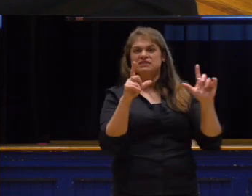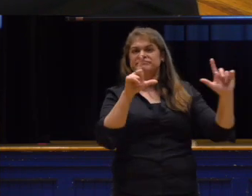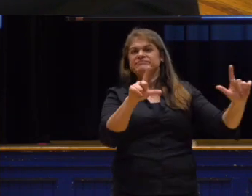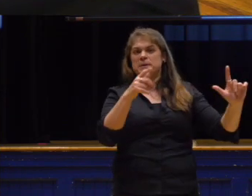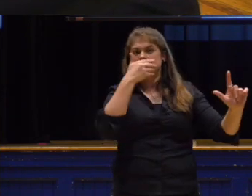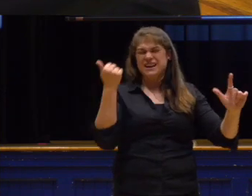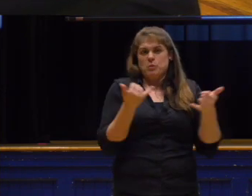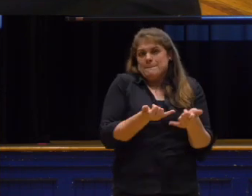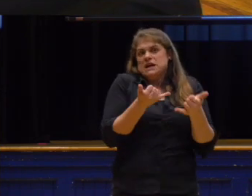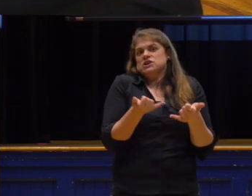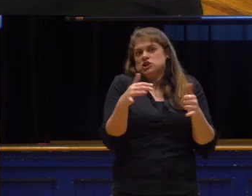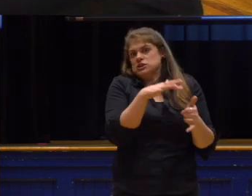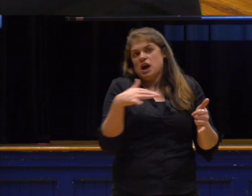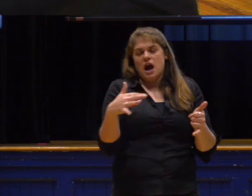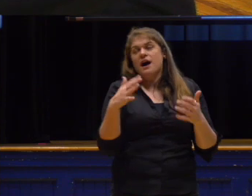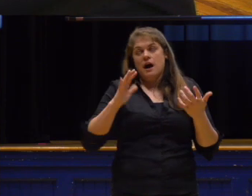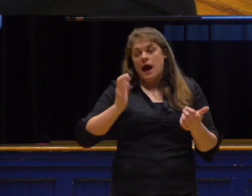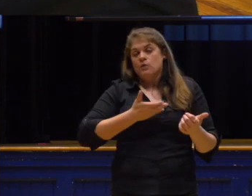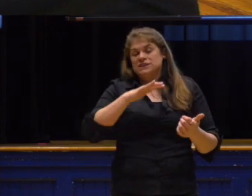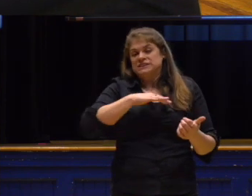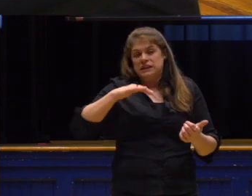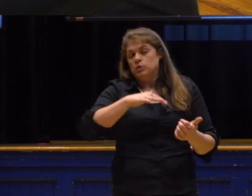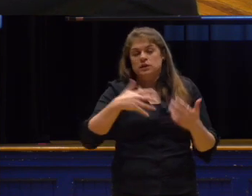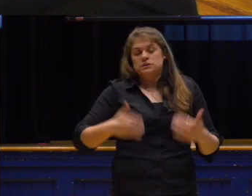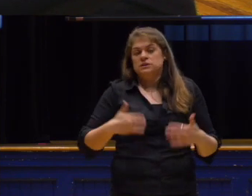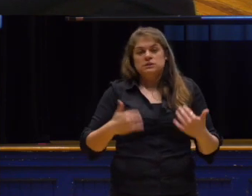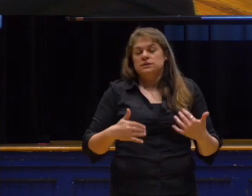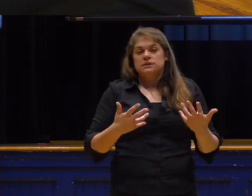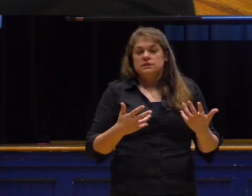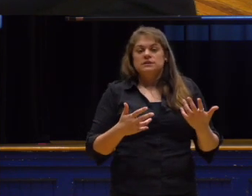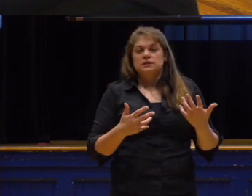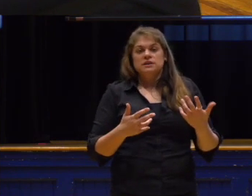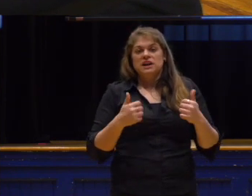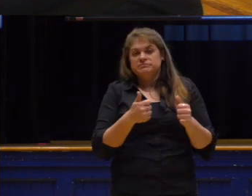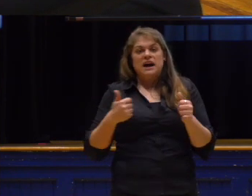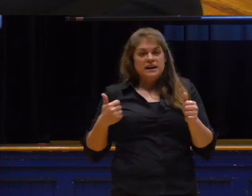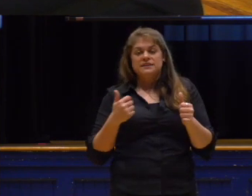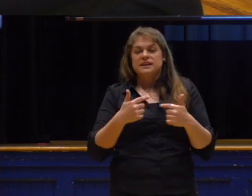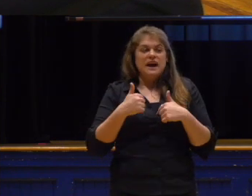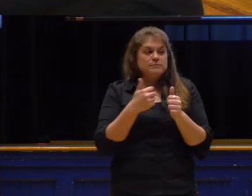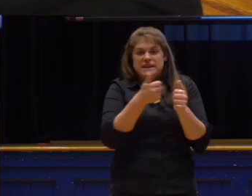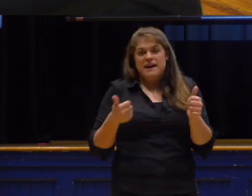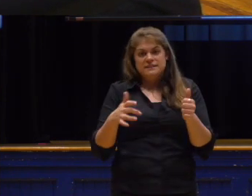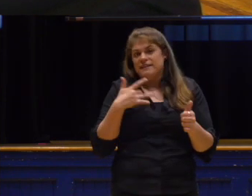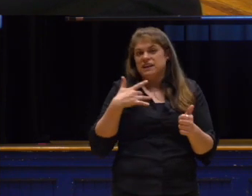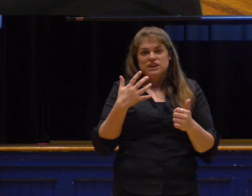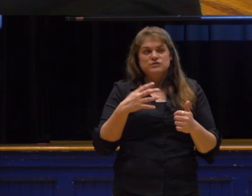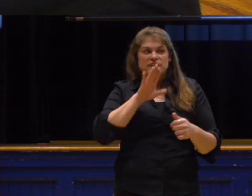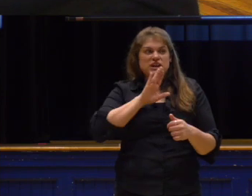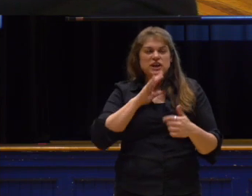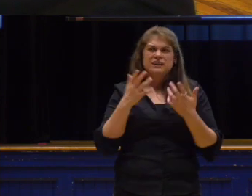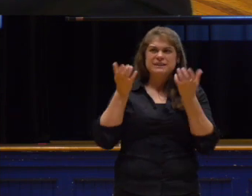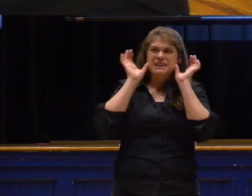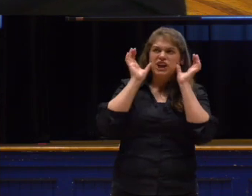representation of the time frame in which our neighborhood is located. And it's very frustrating for me to